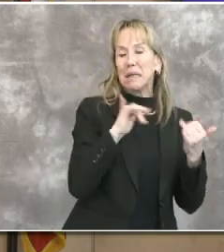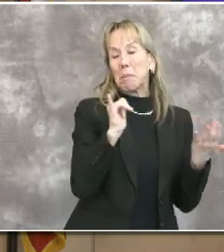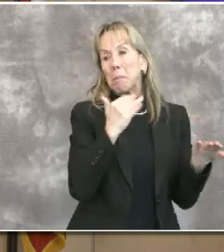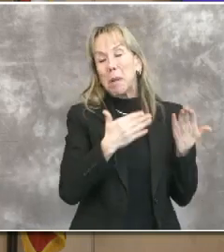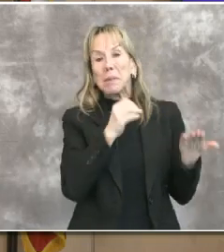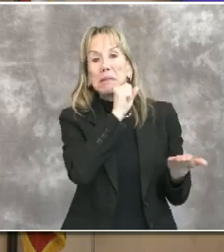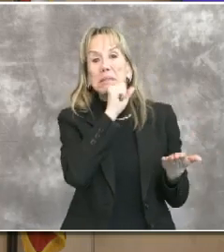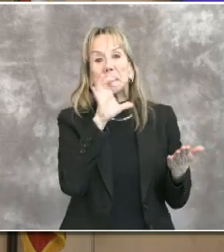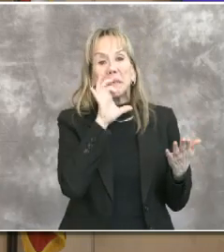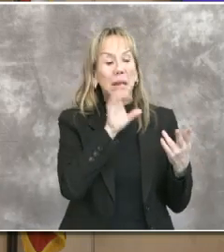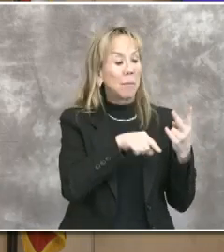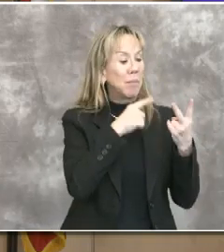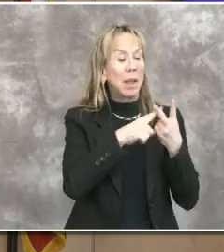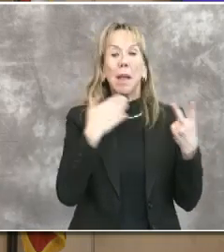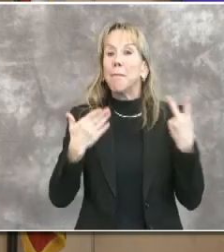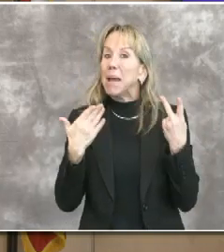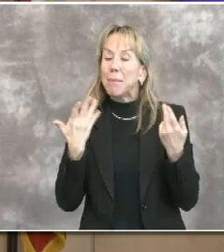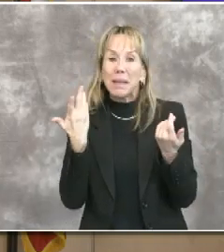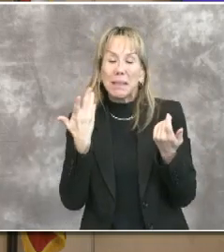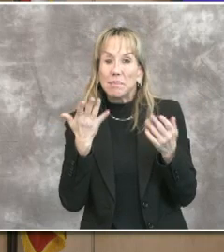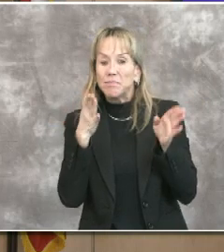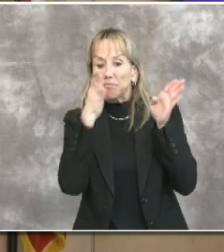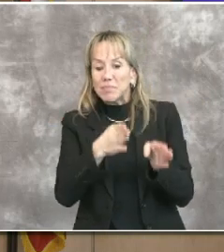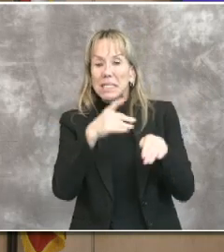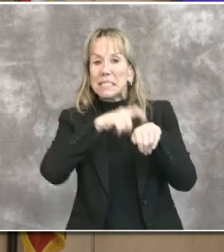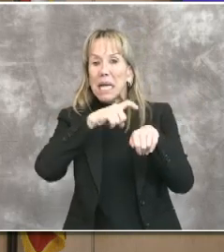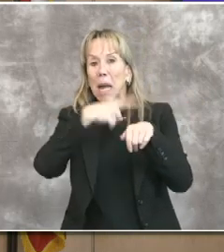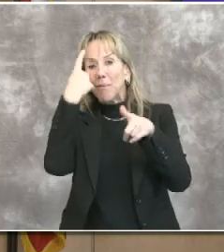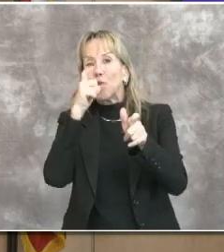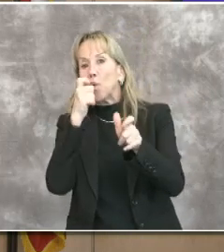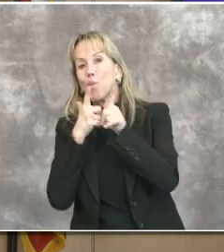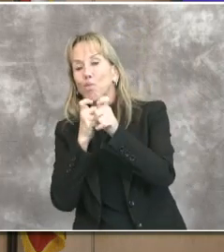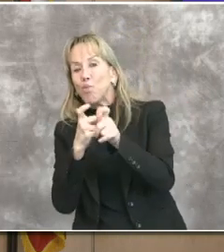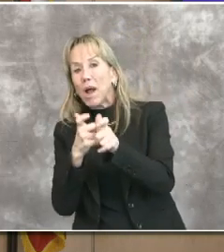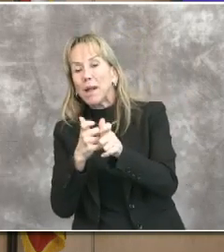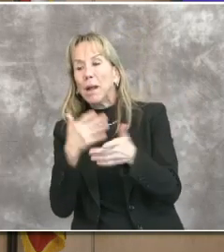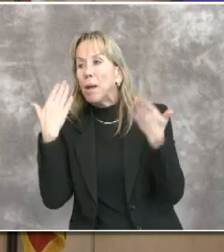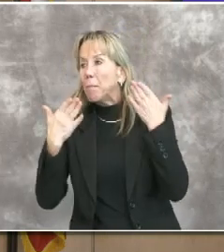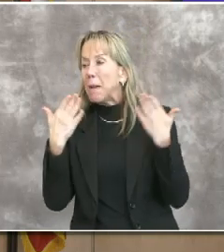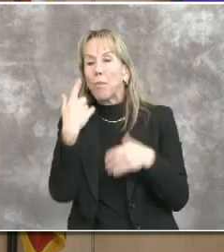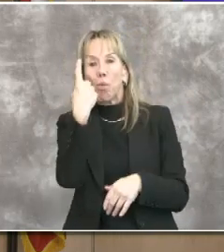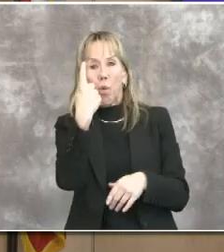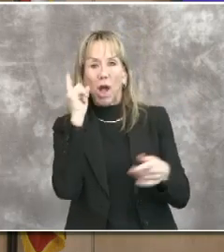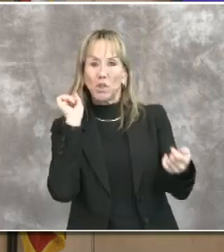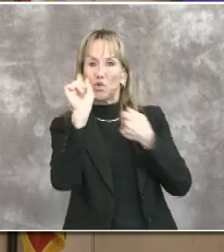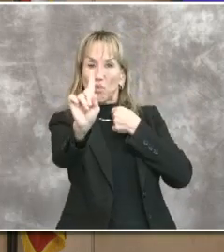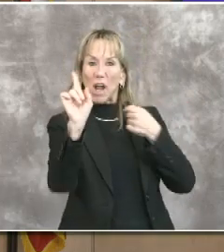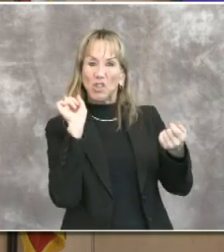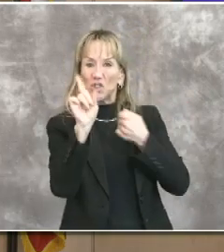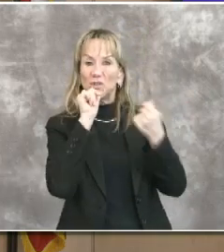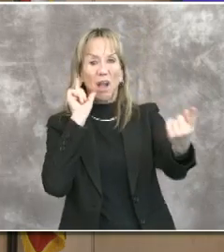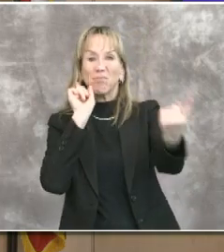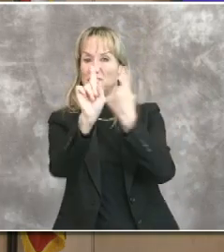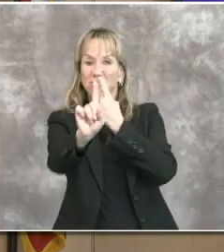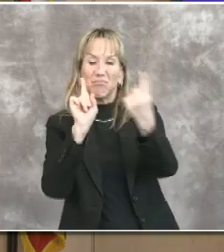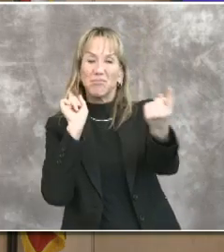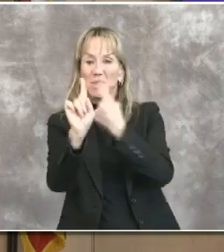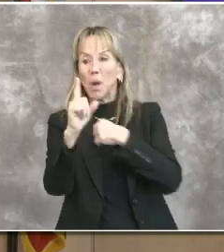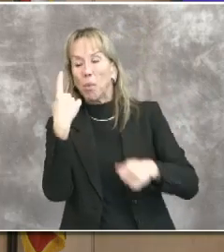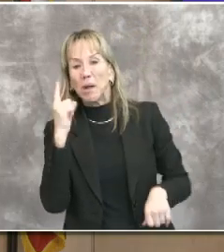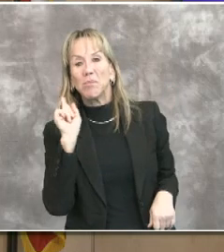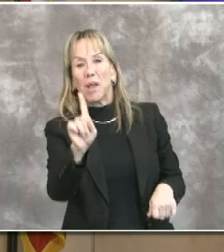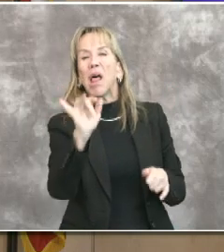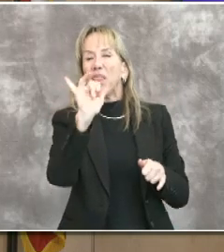aren't running by walkers, directional trails going in single directions, limiting hours and other things that will be at their